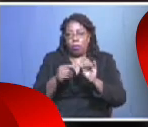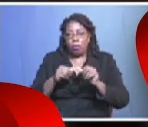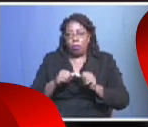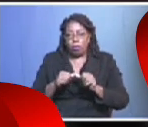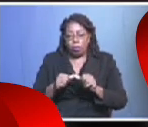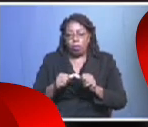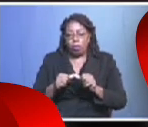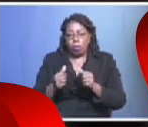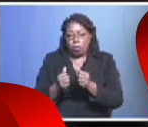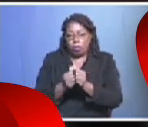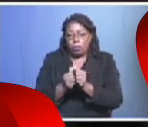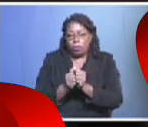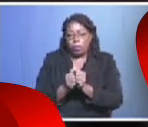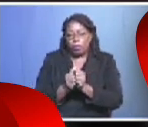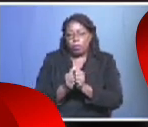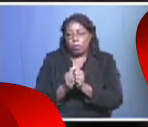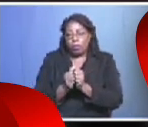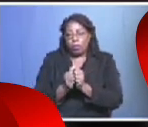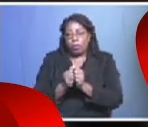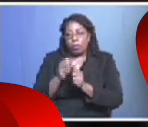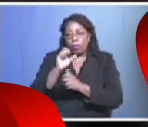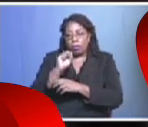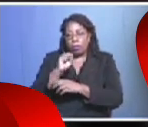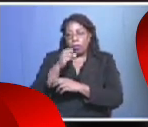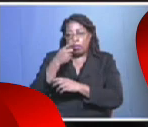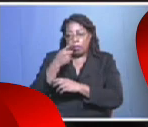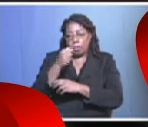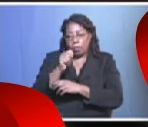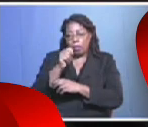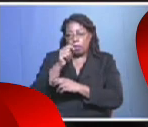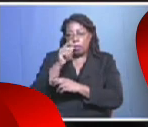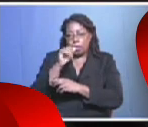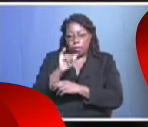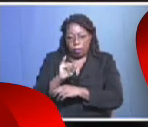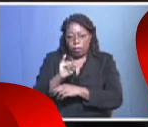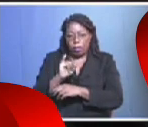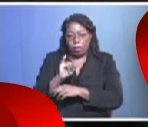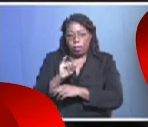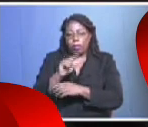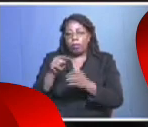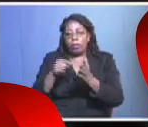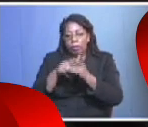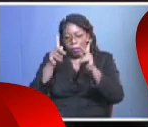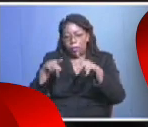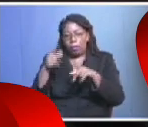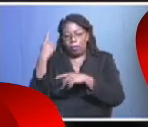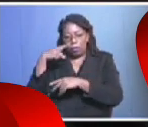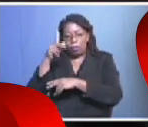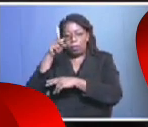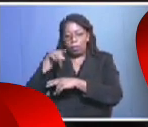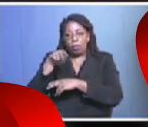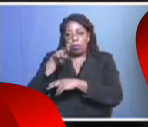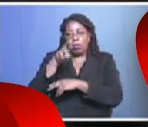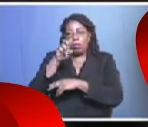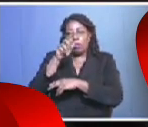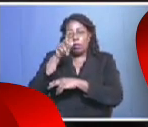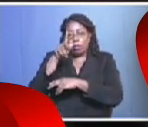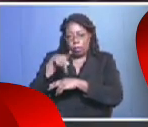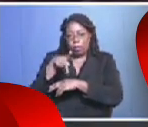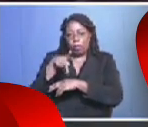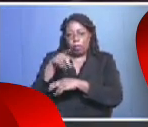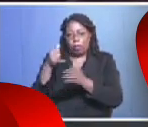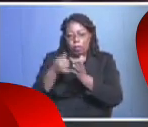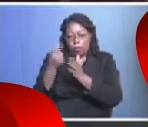consistently presenting with STI, non-HIV related STIs. These are candidates for PrEP, and so the indication is for